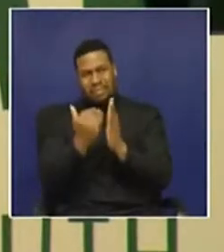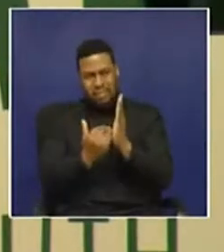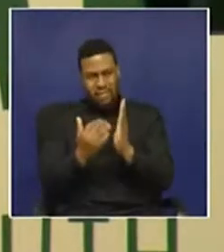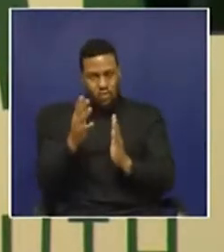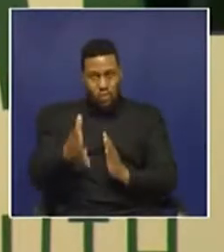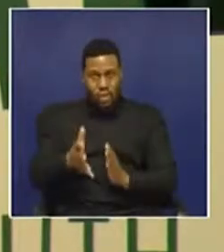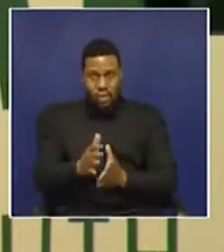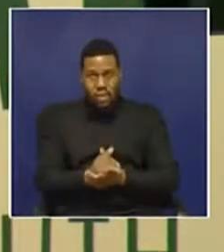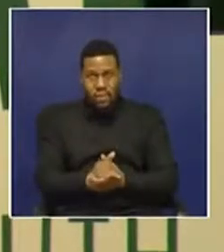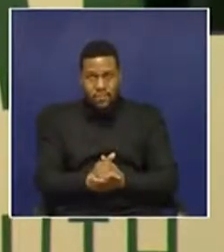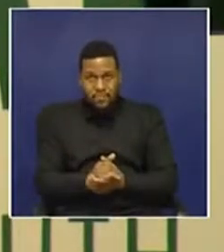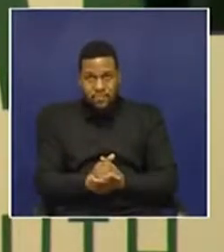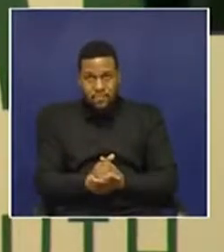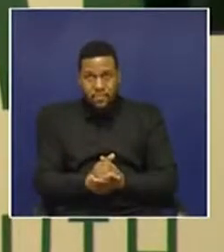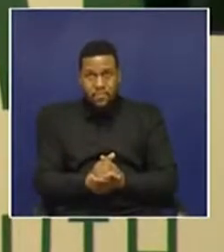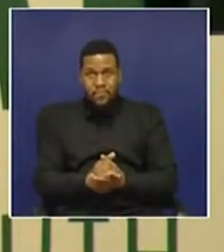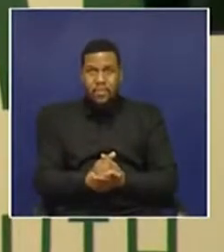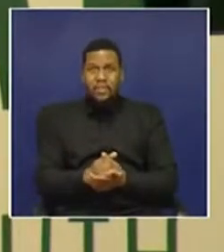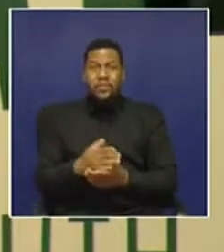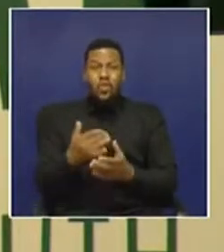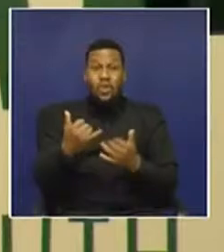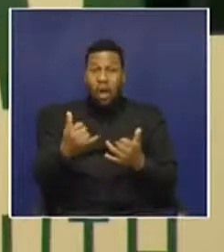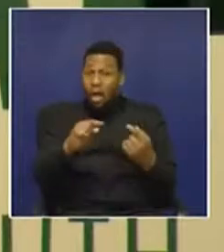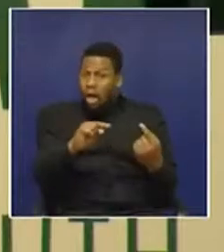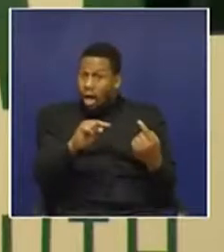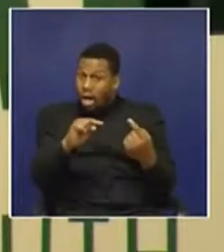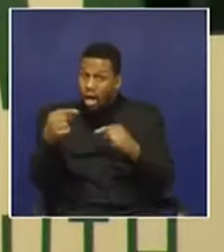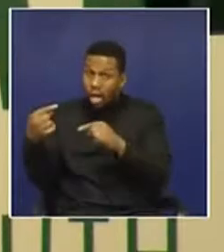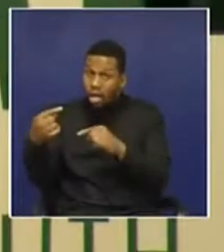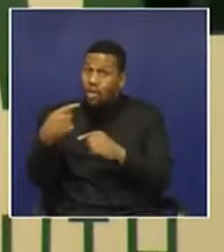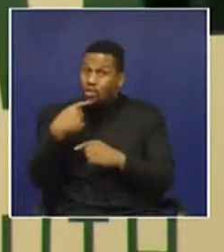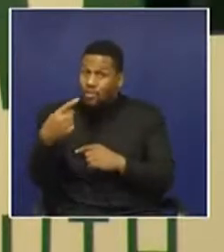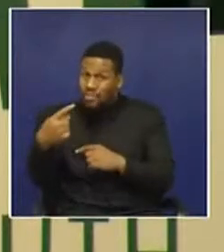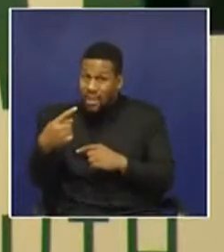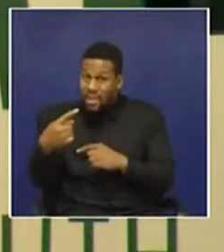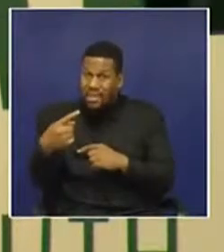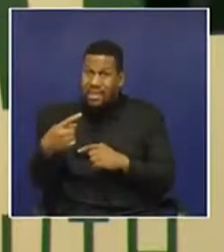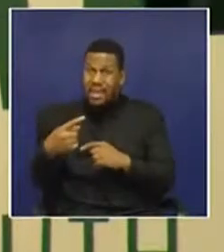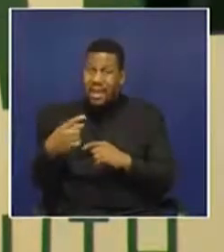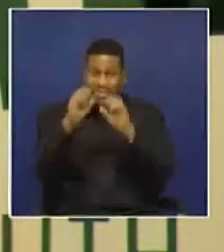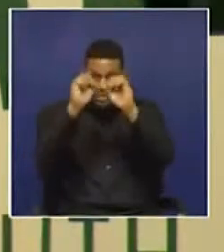does not dispute that it's not going to be in the system.